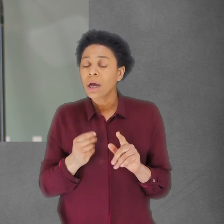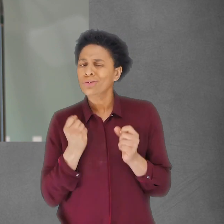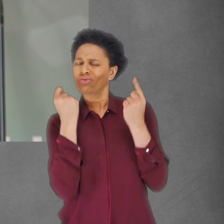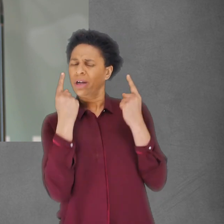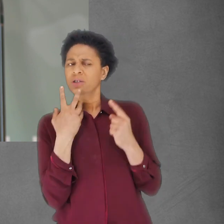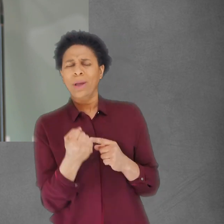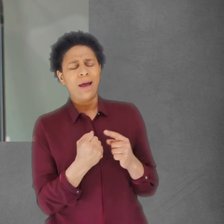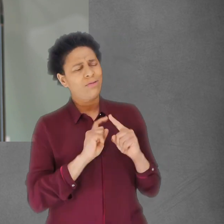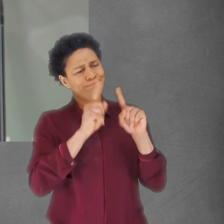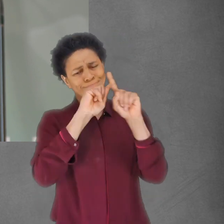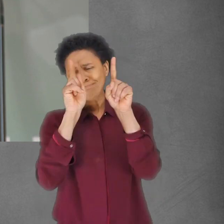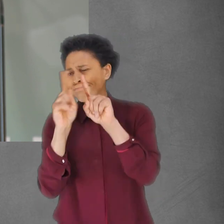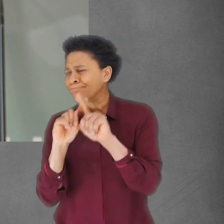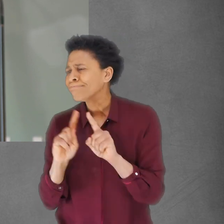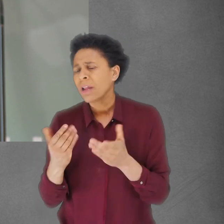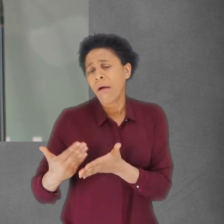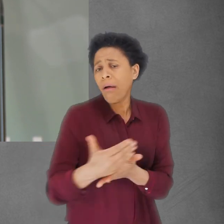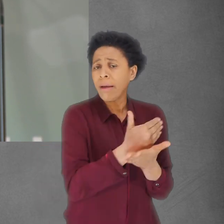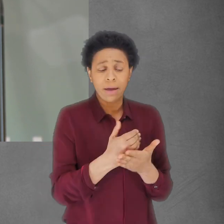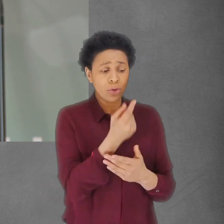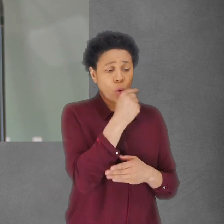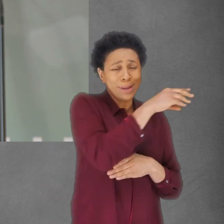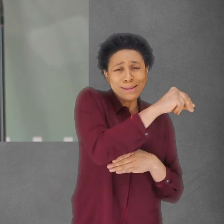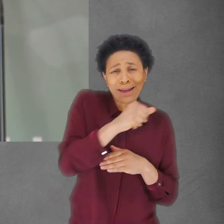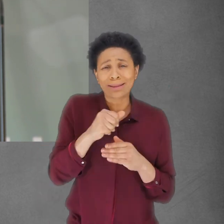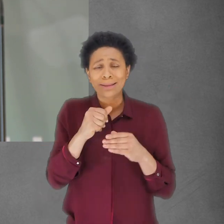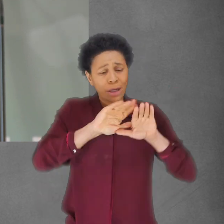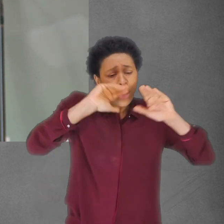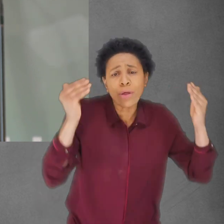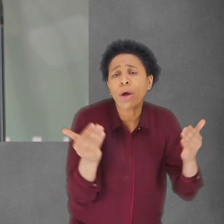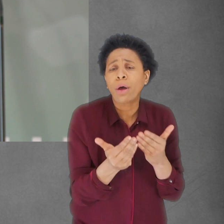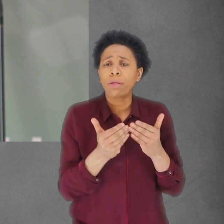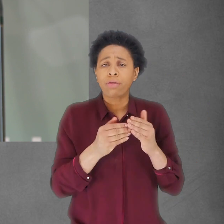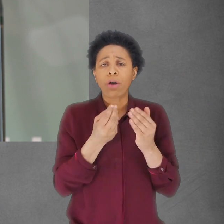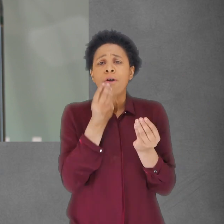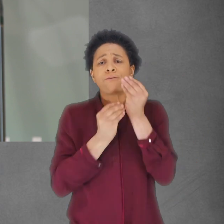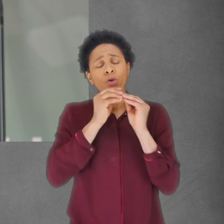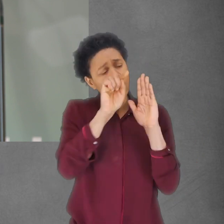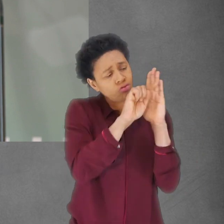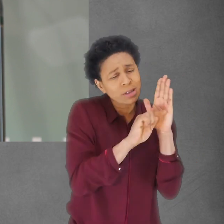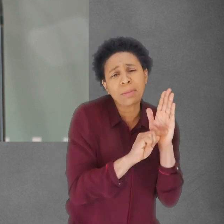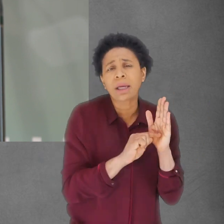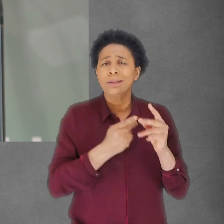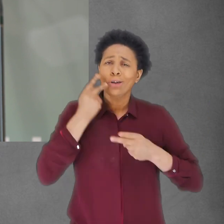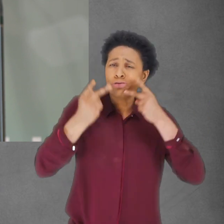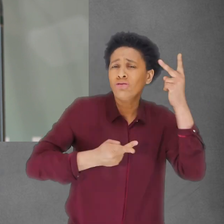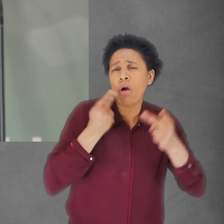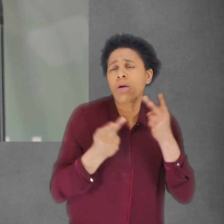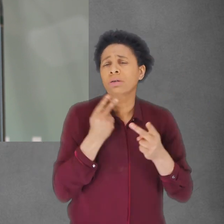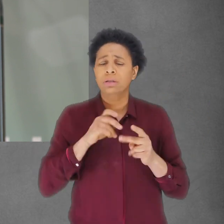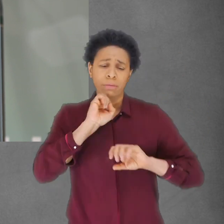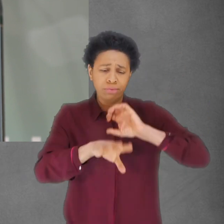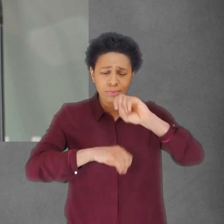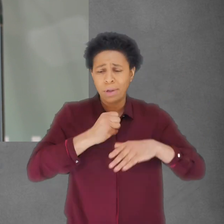the earth, in recipes, songs, stories, in mythologies. And of course, thinking